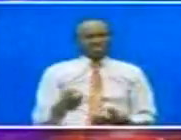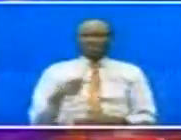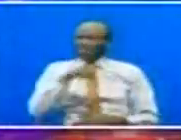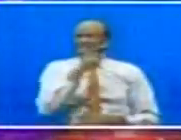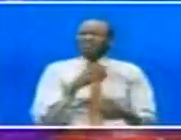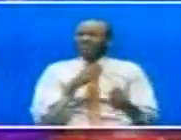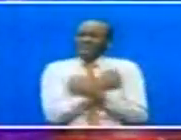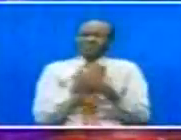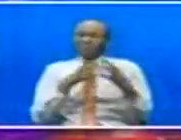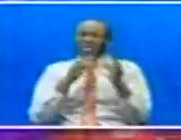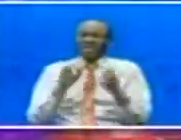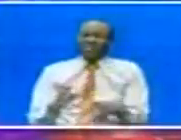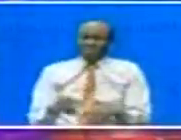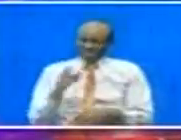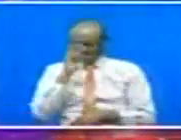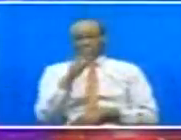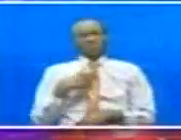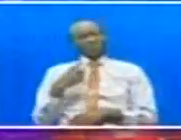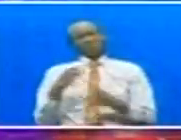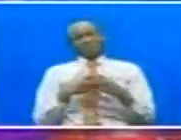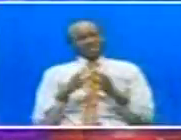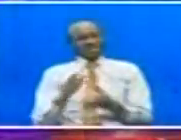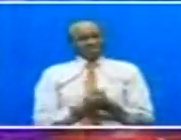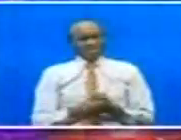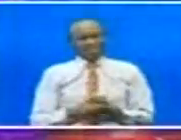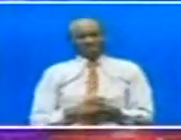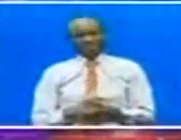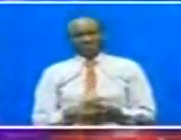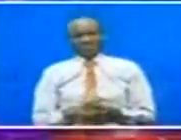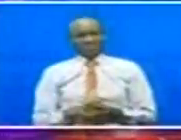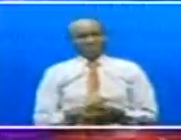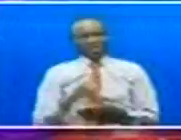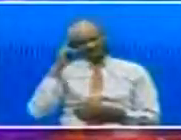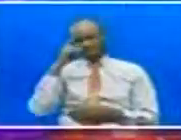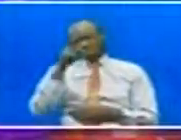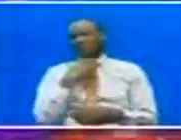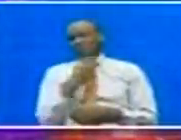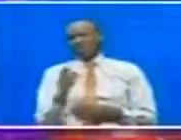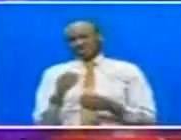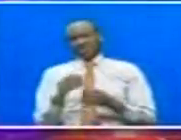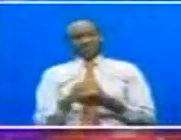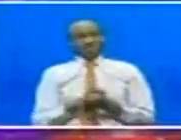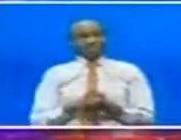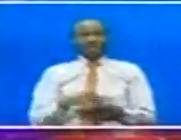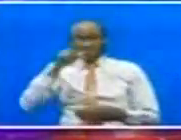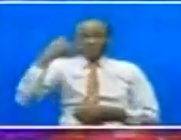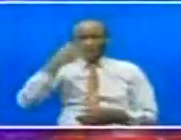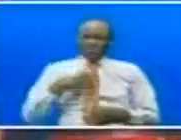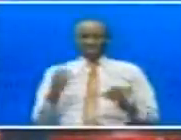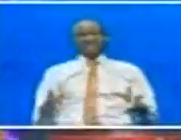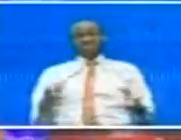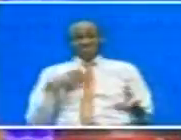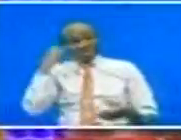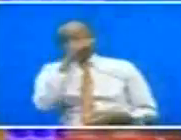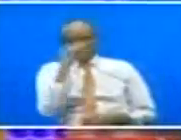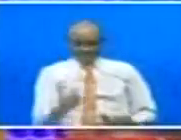No. I can see who's going to be left out of the dinner list when Obama... Yeah, he's not going to be there. They don't have to call me. I mean, I have no problem